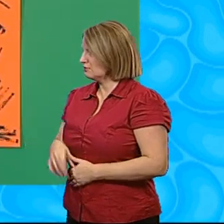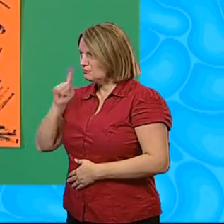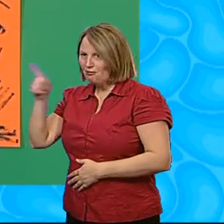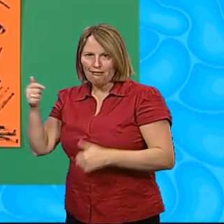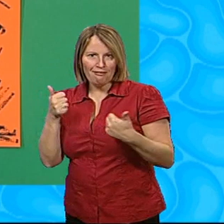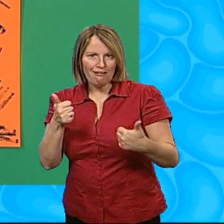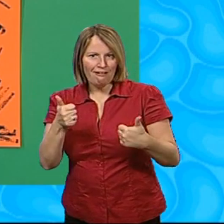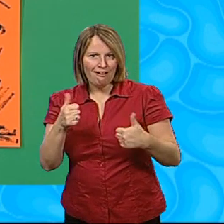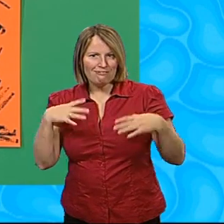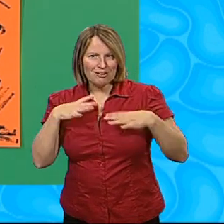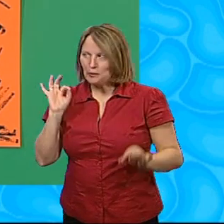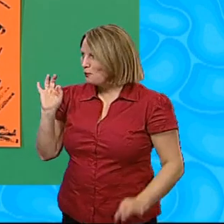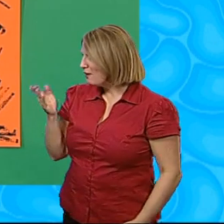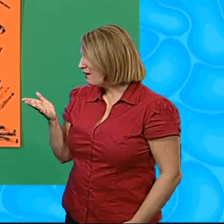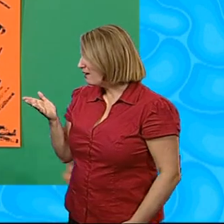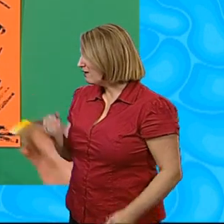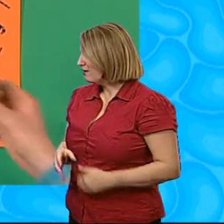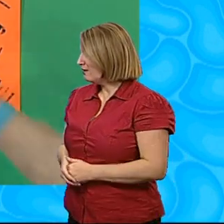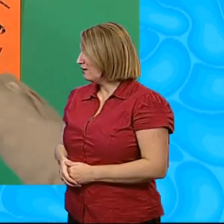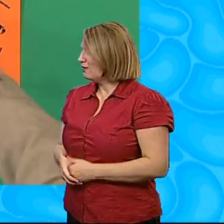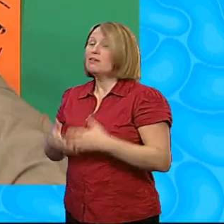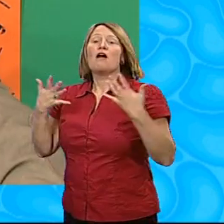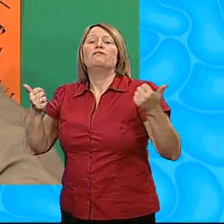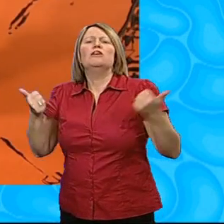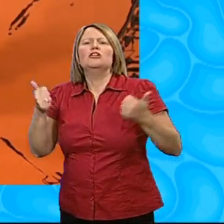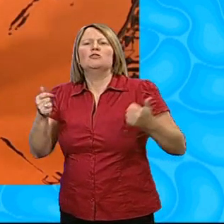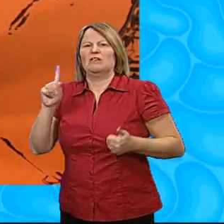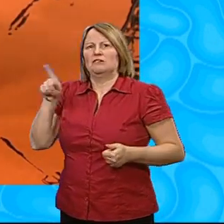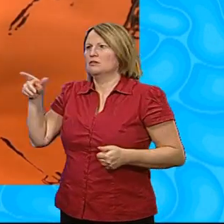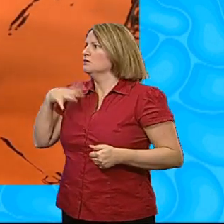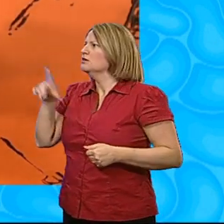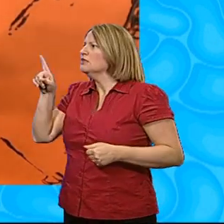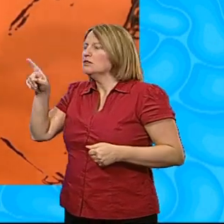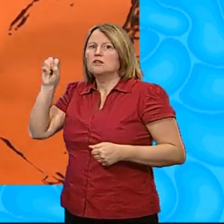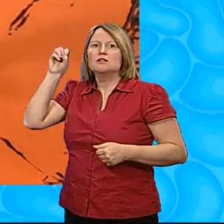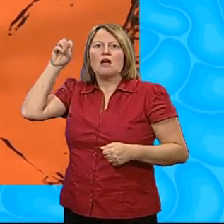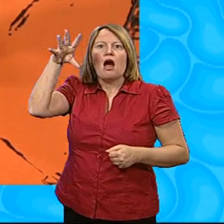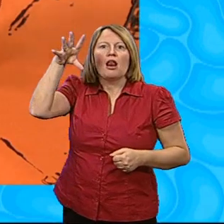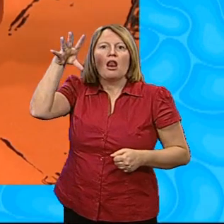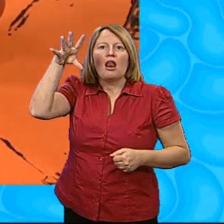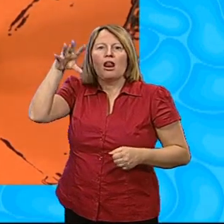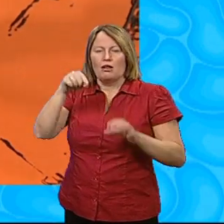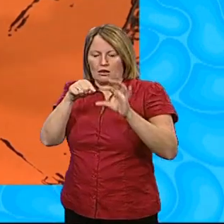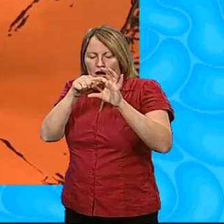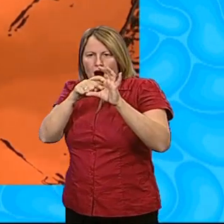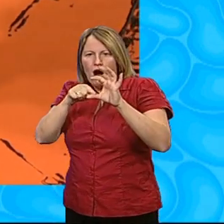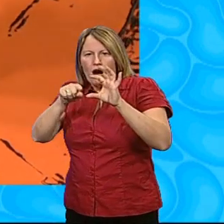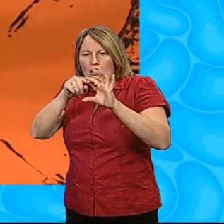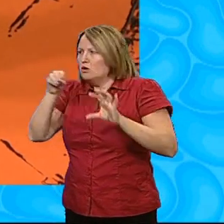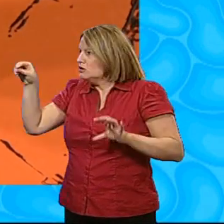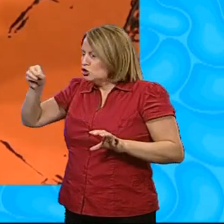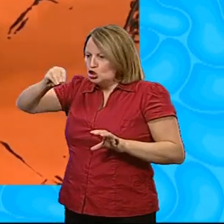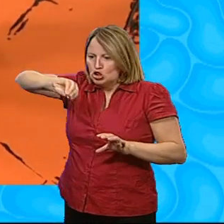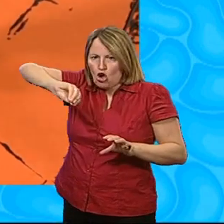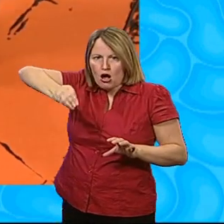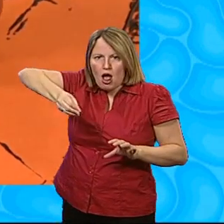Doesn't that look great already? Now, to finish off your picture, why not use the short edge of another clean piece